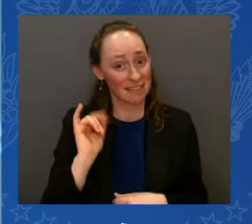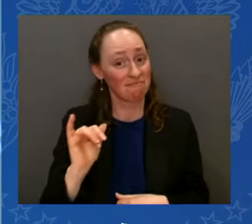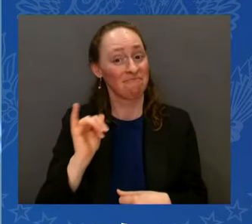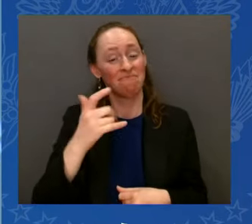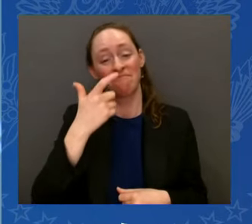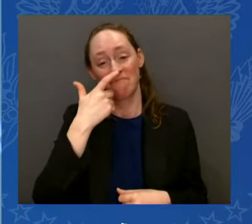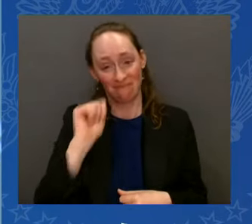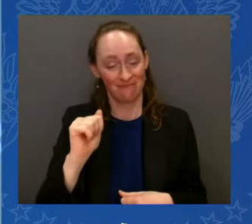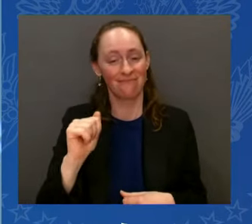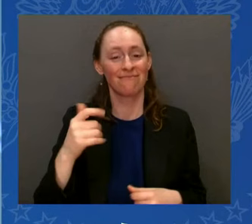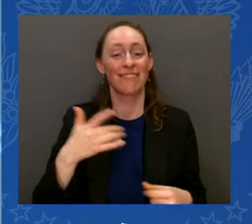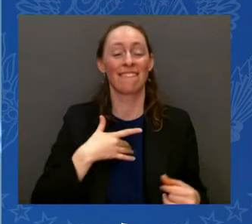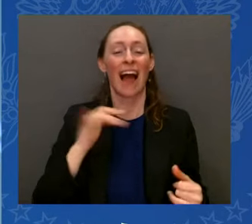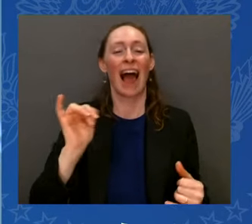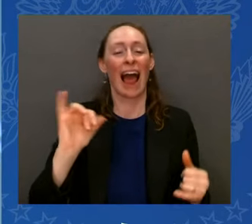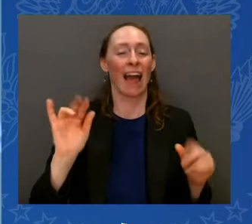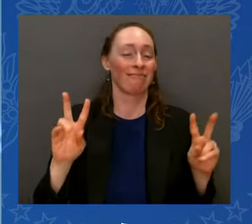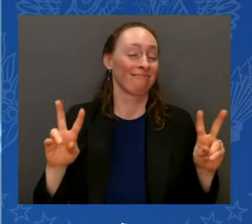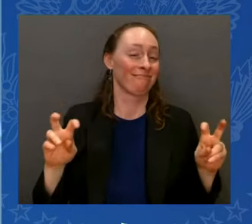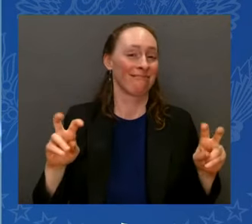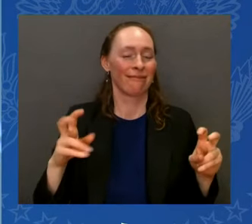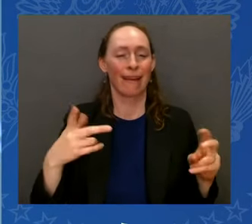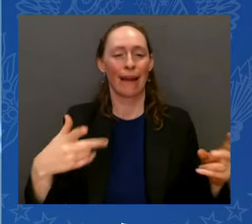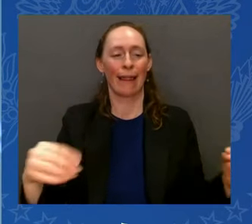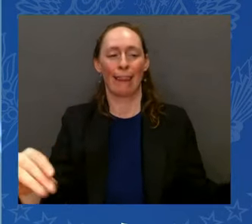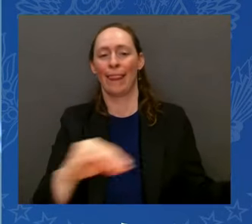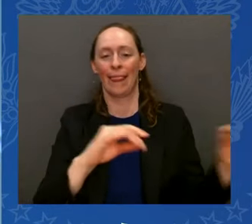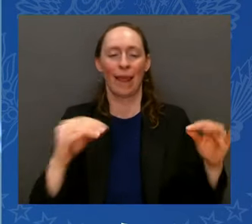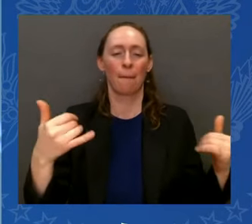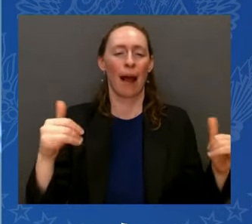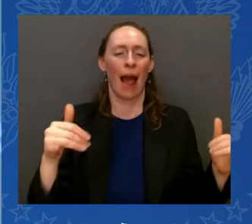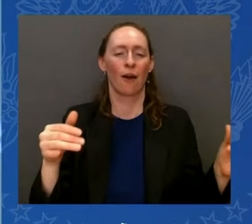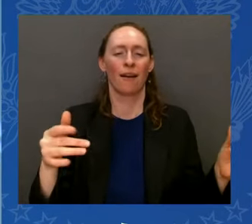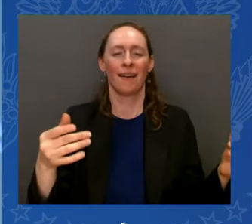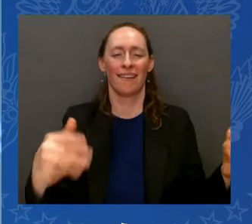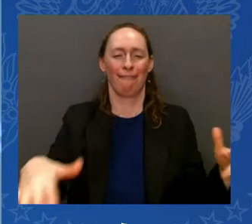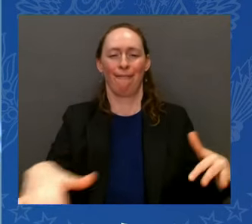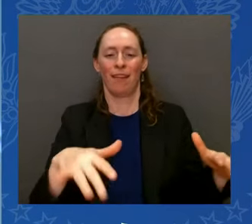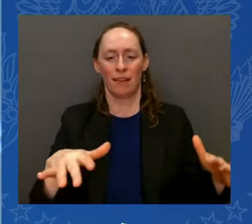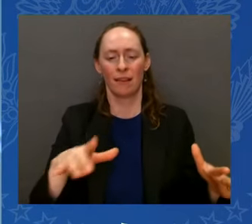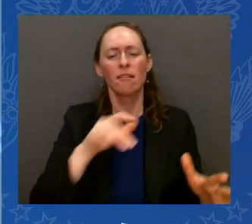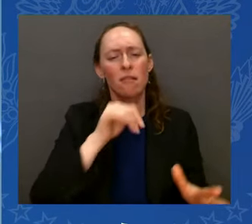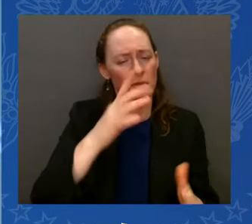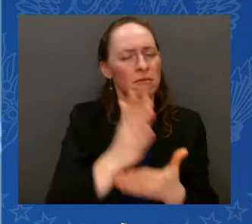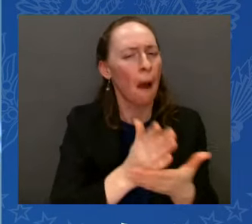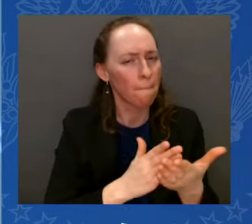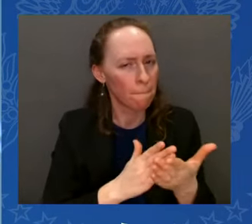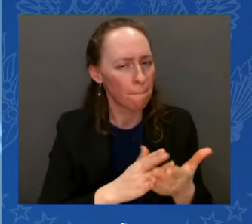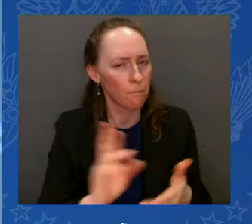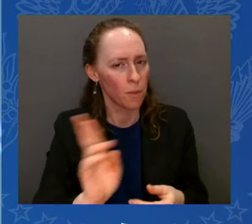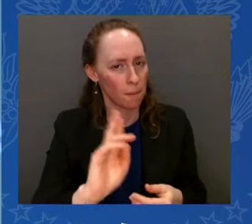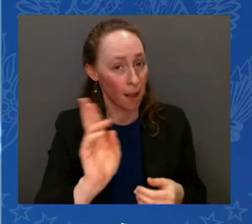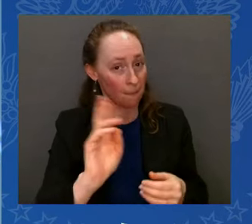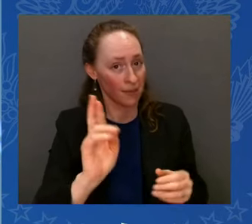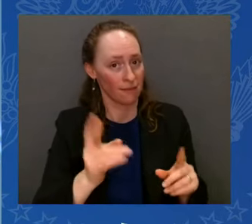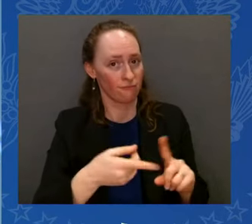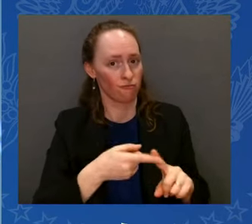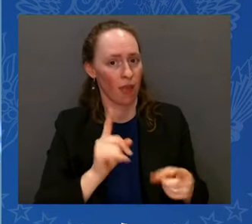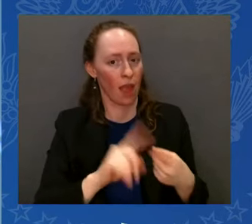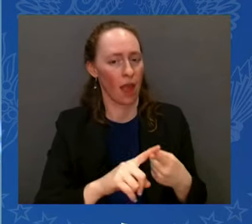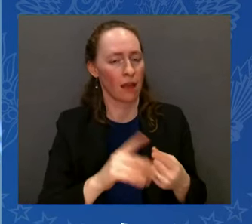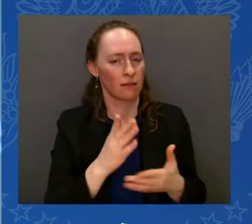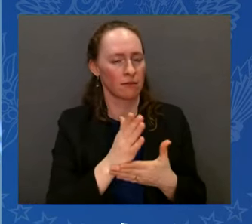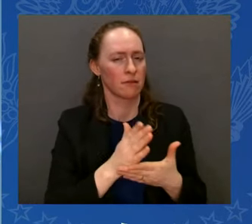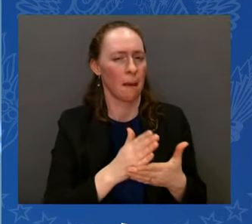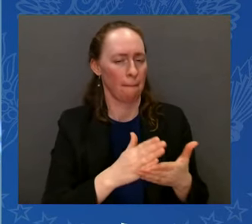Some of my Republican friends in Congress, not all of them, but some of them, have been threatening to hold your economy hostage if we don't cut Medicare and